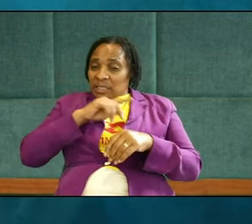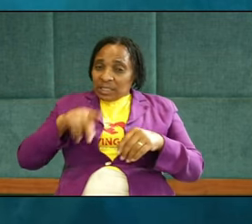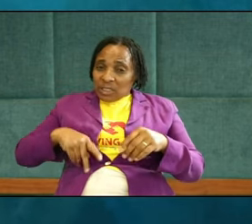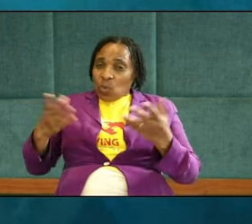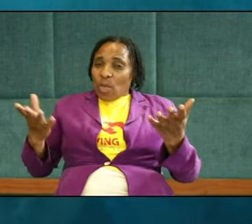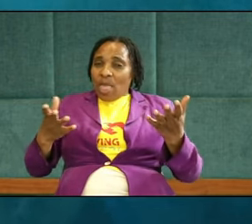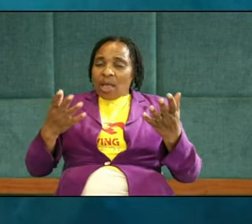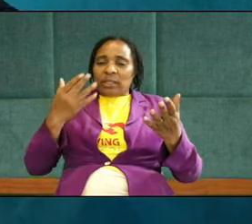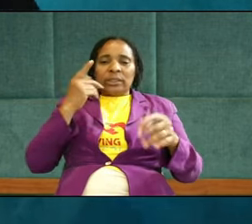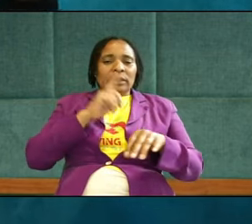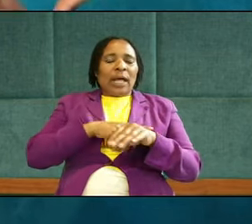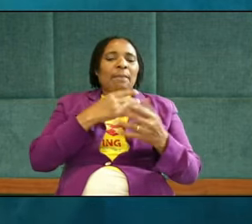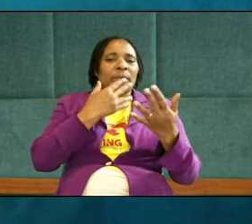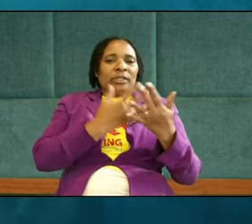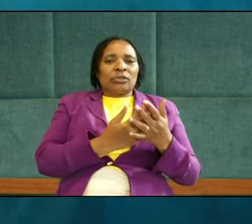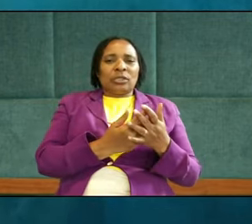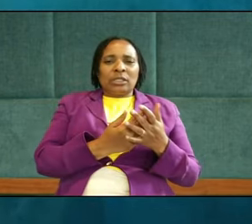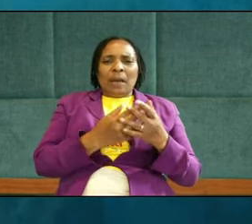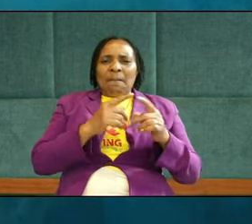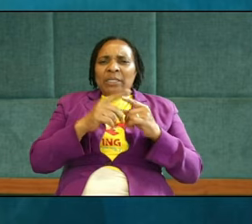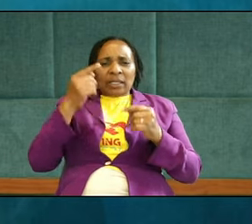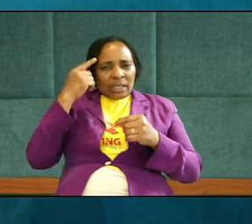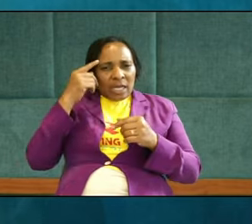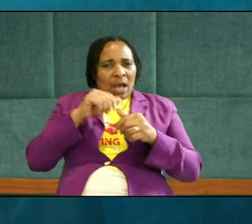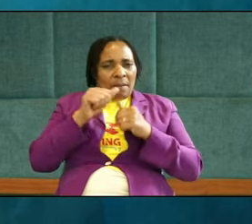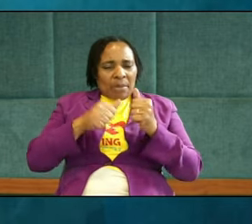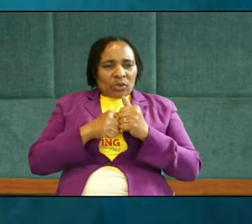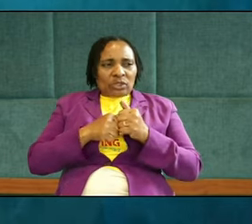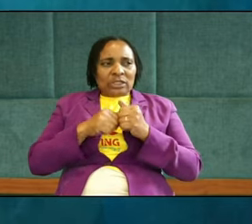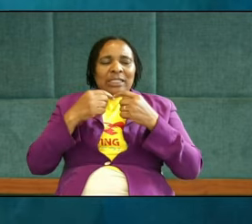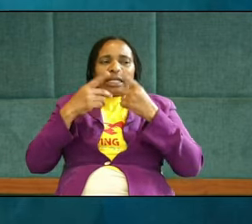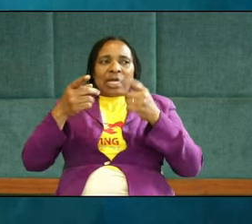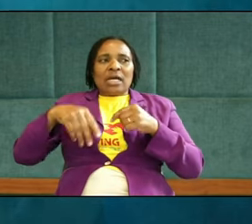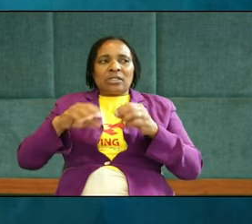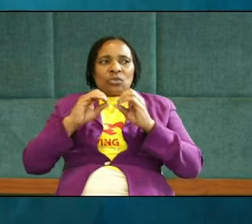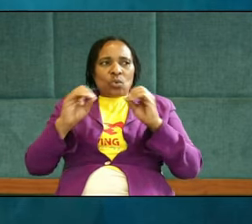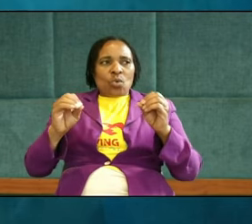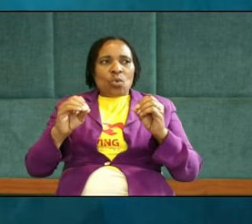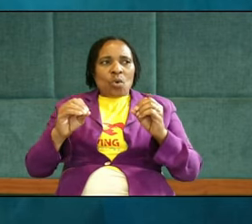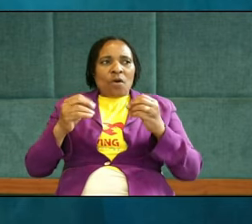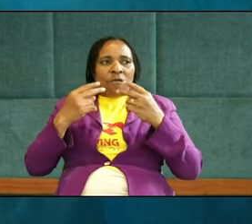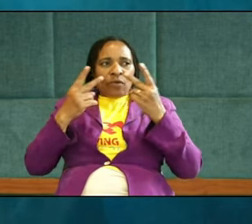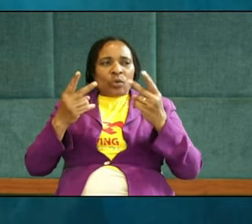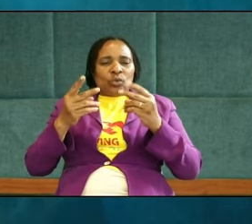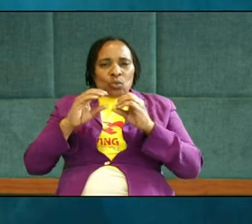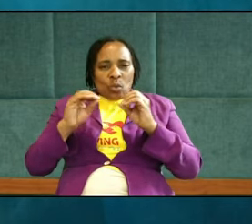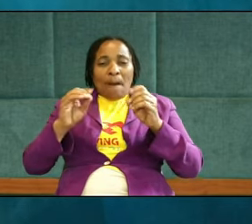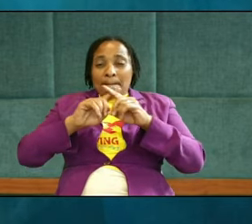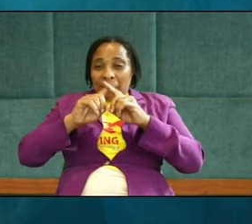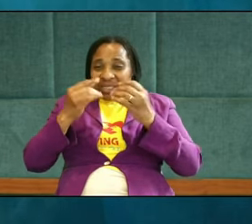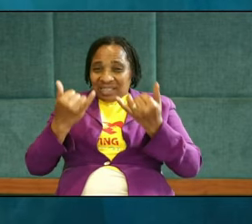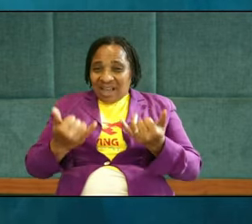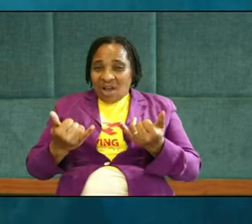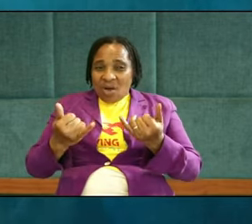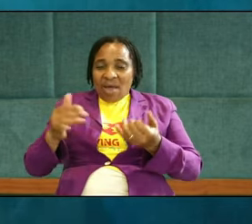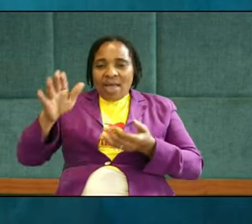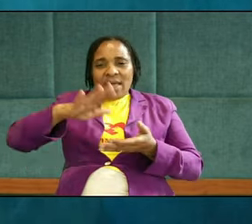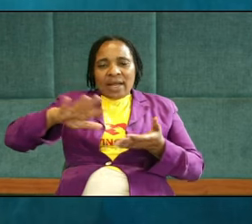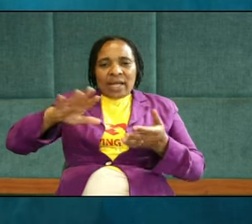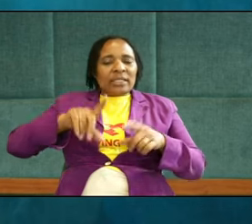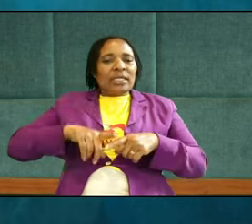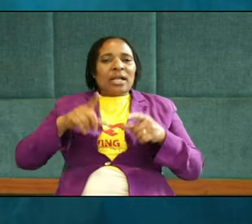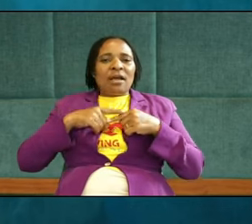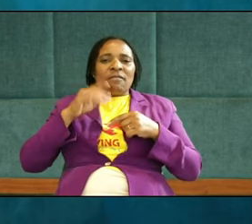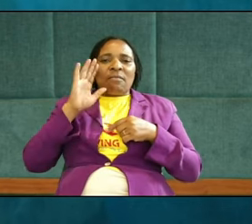there areas in your life, just think about it, don't really have to tell us, even our viewers as well, are there areas of your